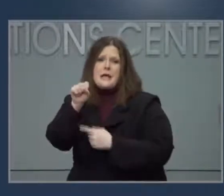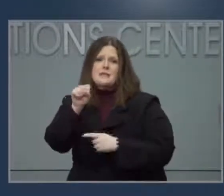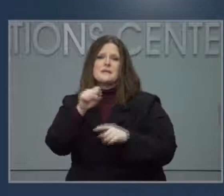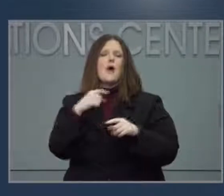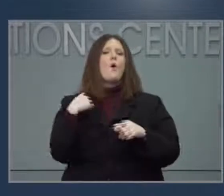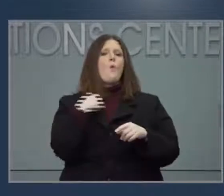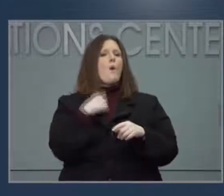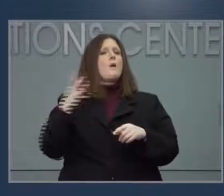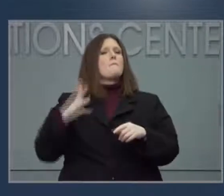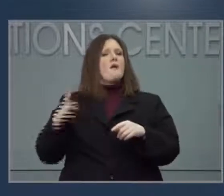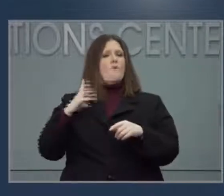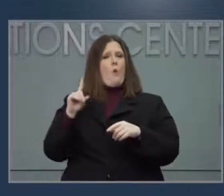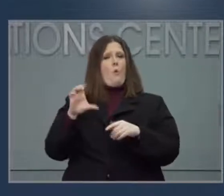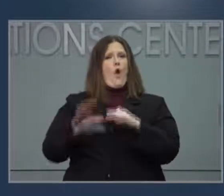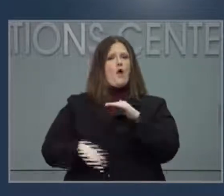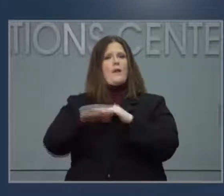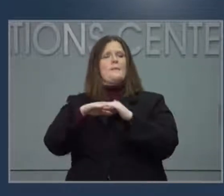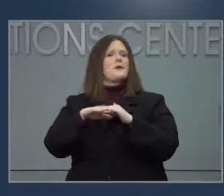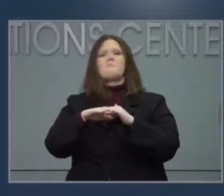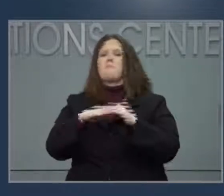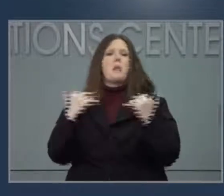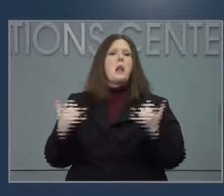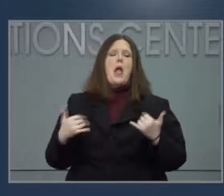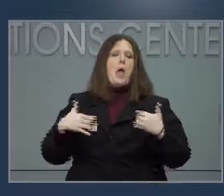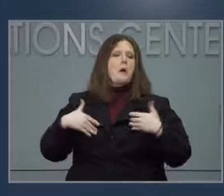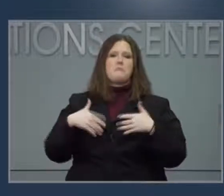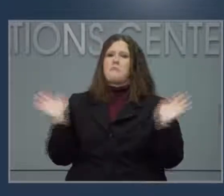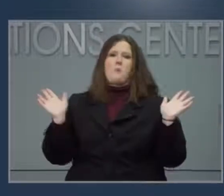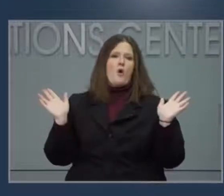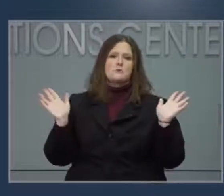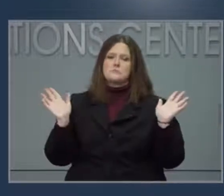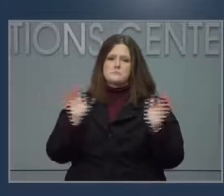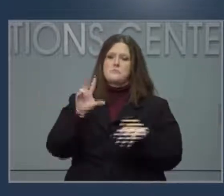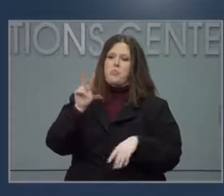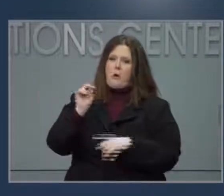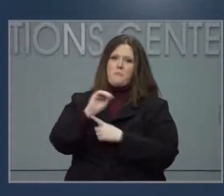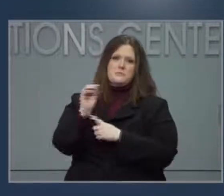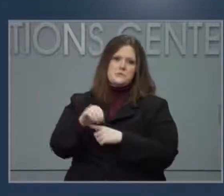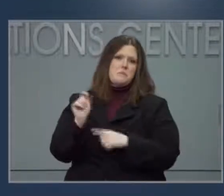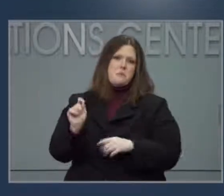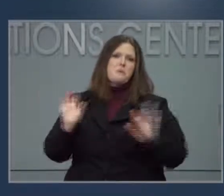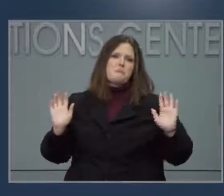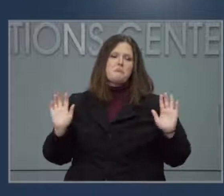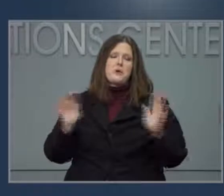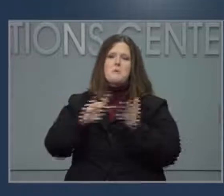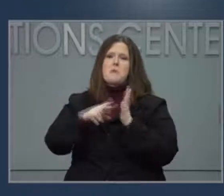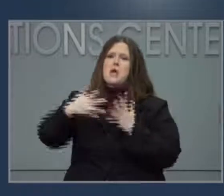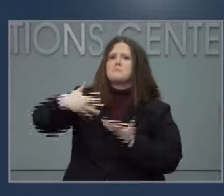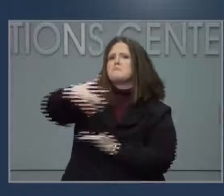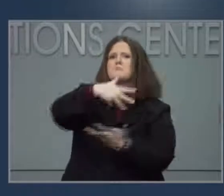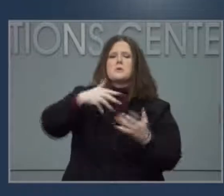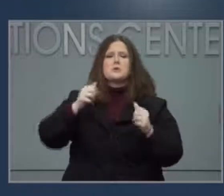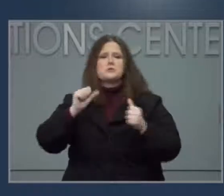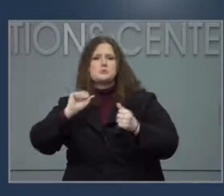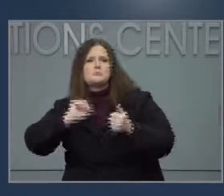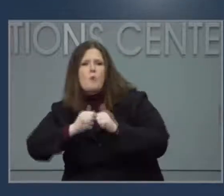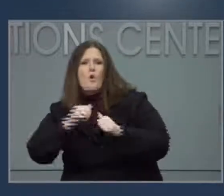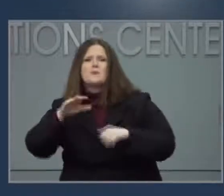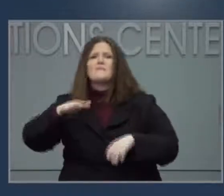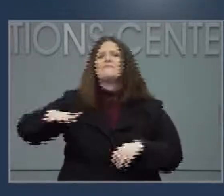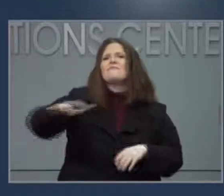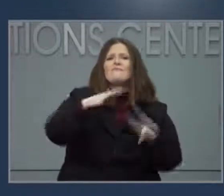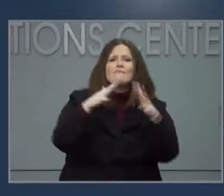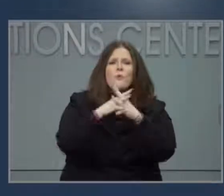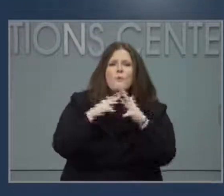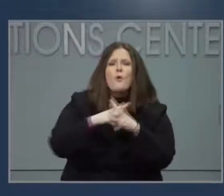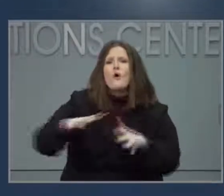will no longer have a 100-person cap. That includes outdoor sports fields and venues,